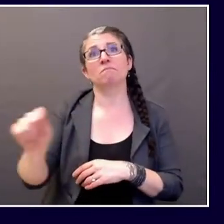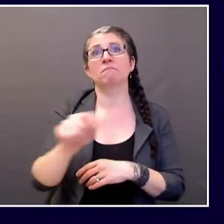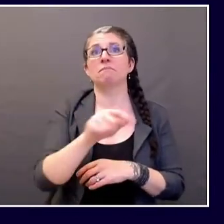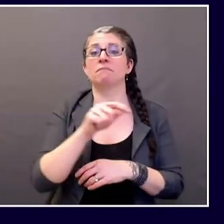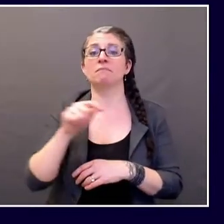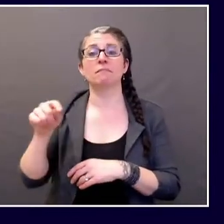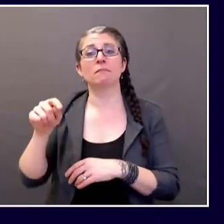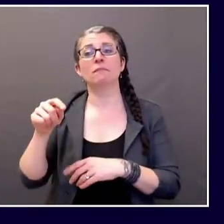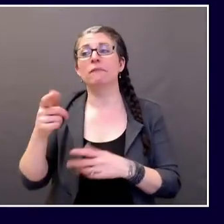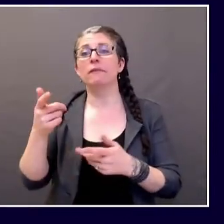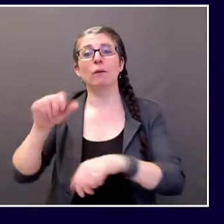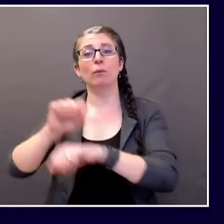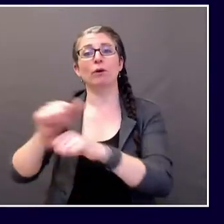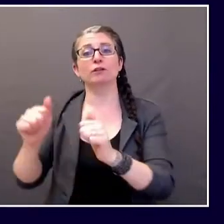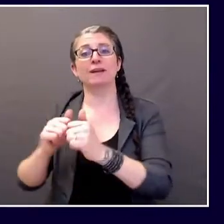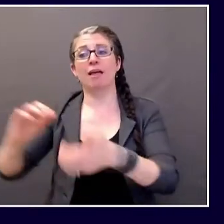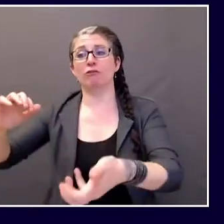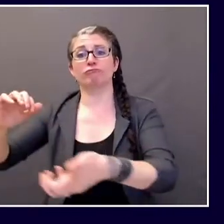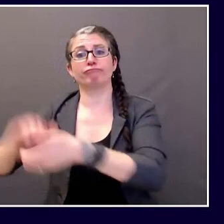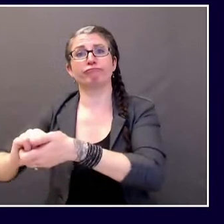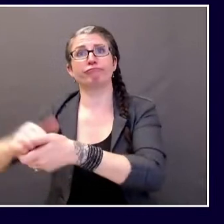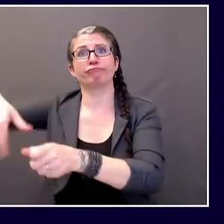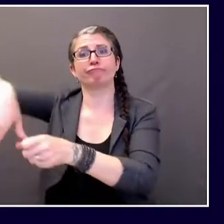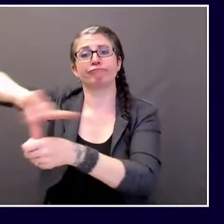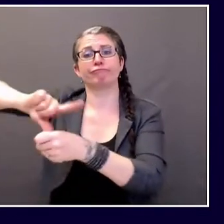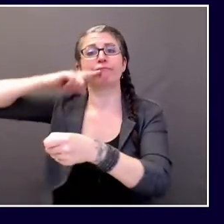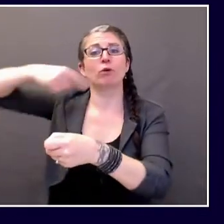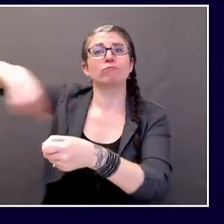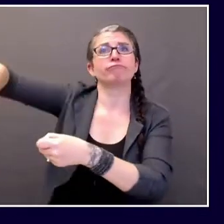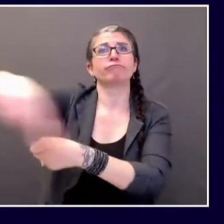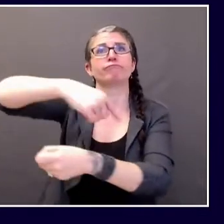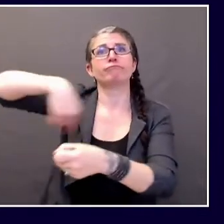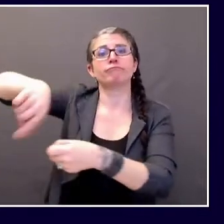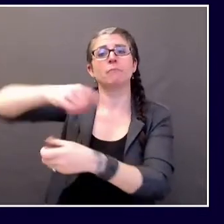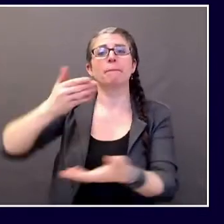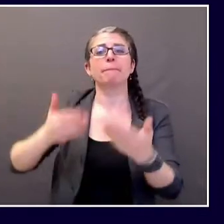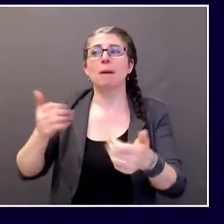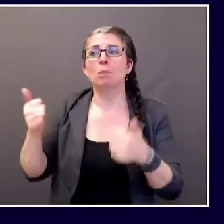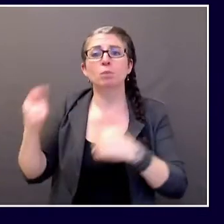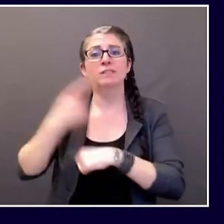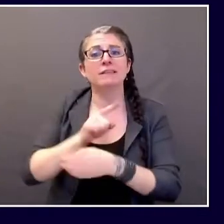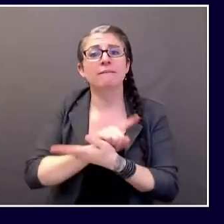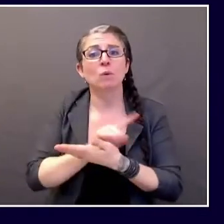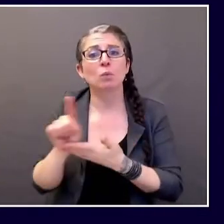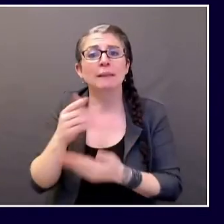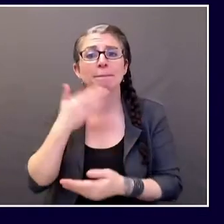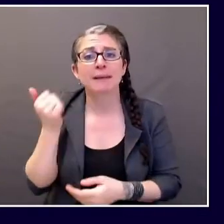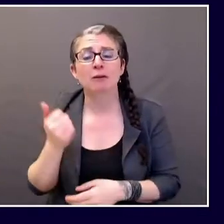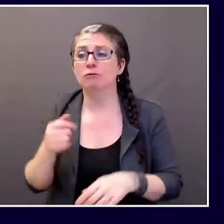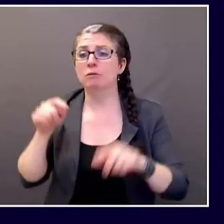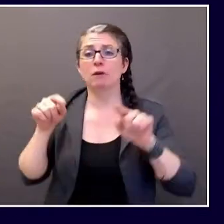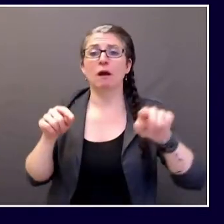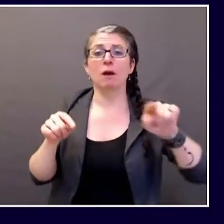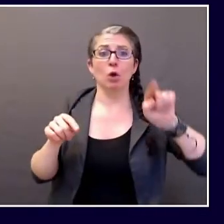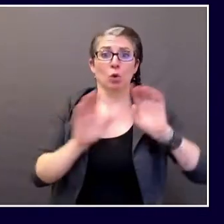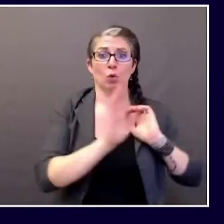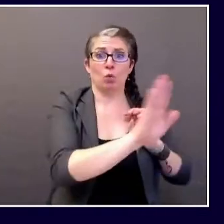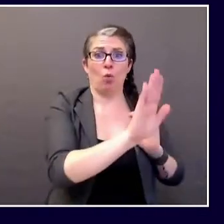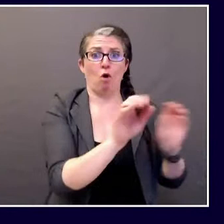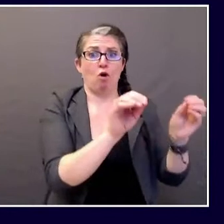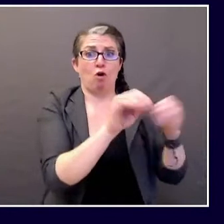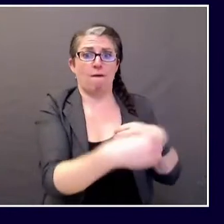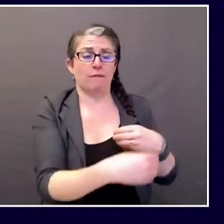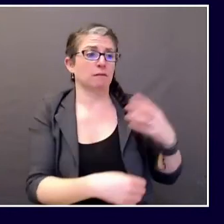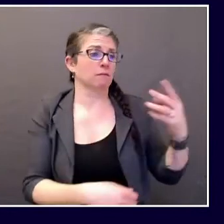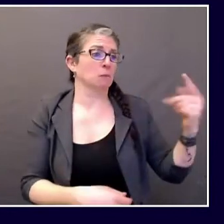the following days and the following times at the following locations. We're supporting those consortia when we see them. We've already, and we're doing so to the tune